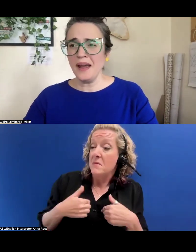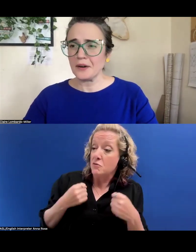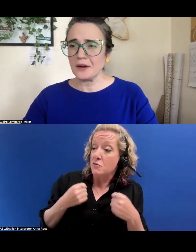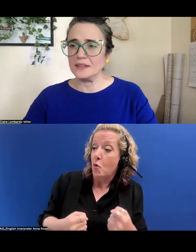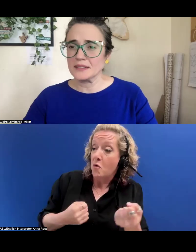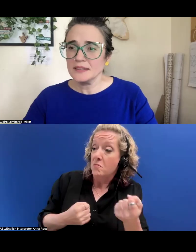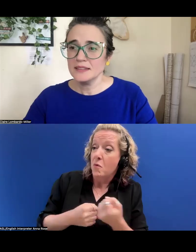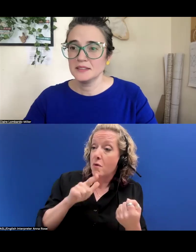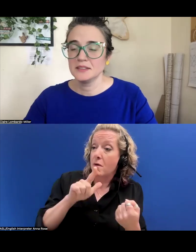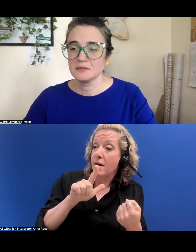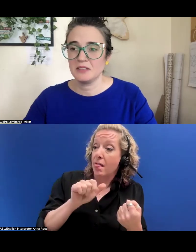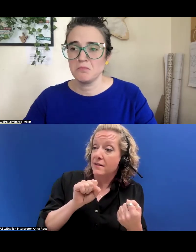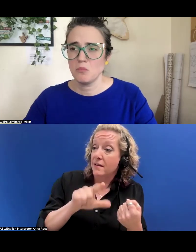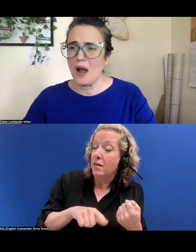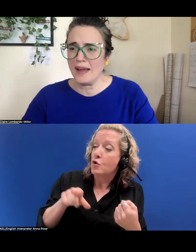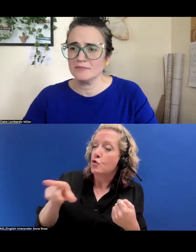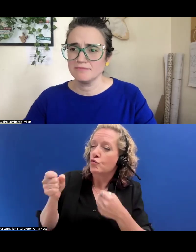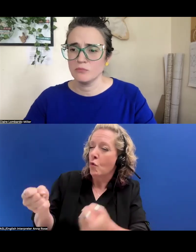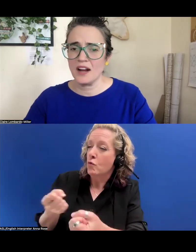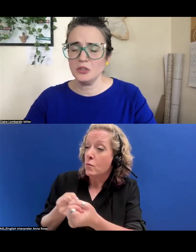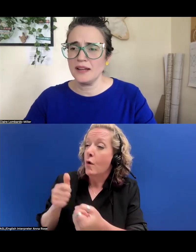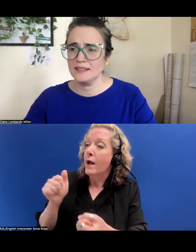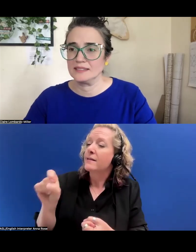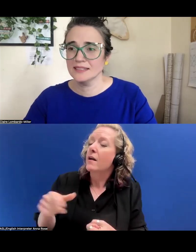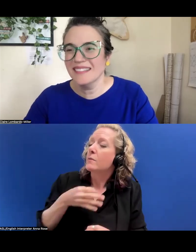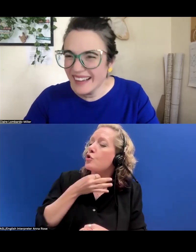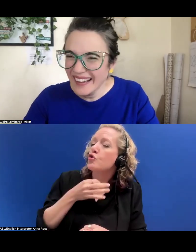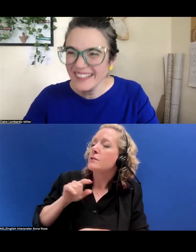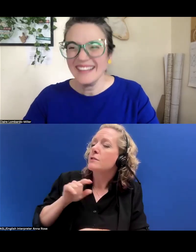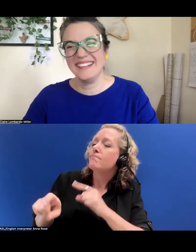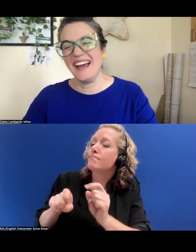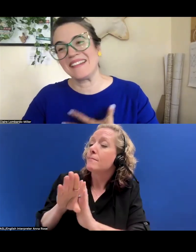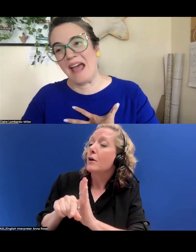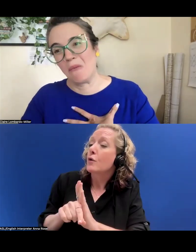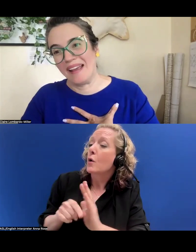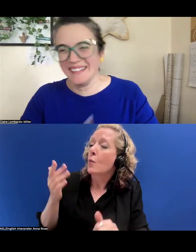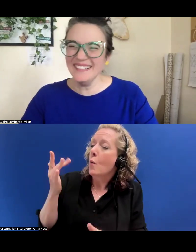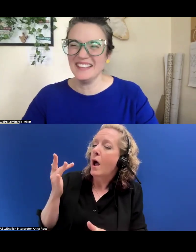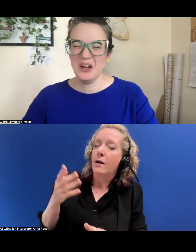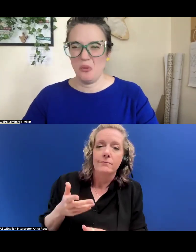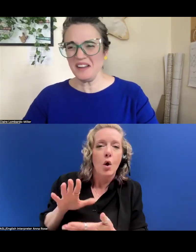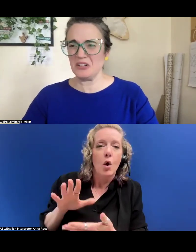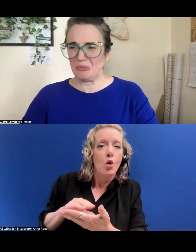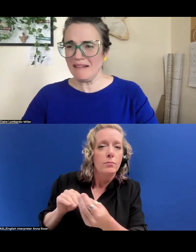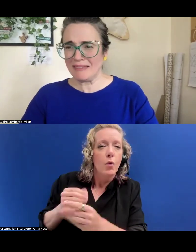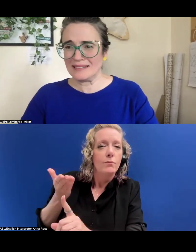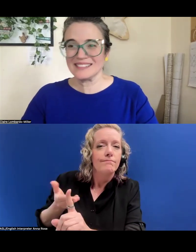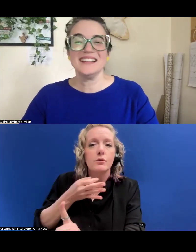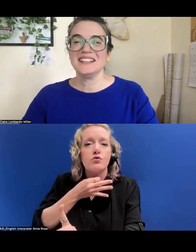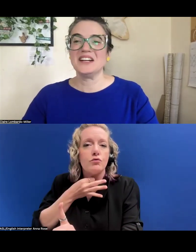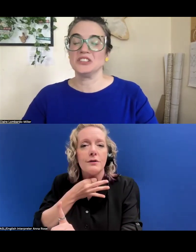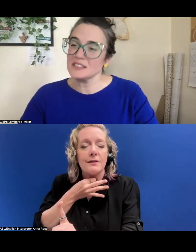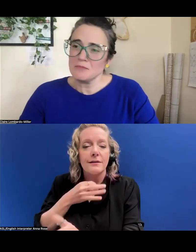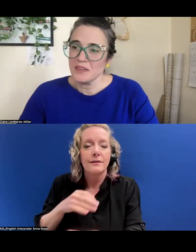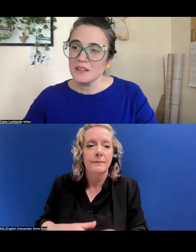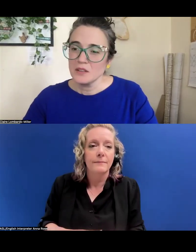your background? Like, why? Why are you like this? Not in that way. Why are you like this?